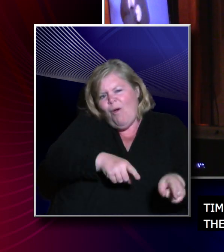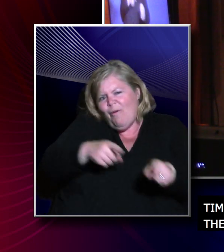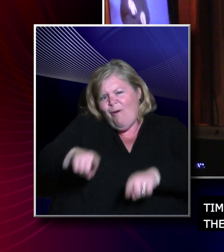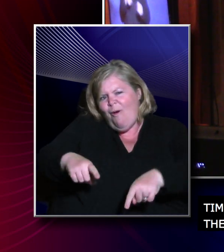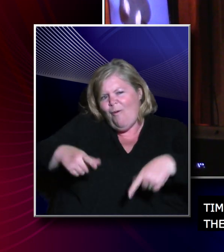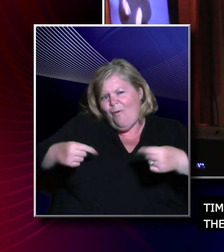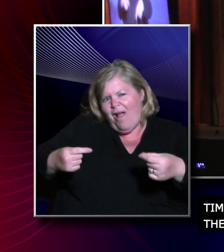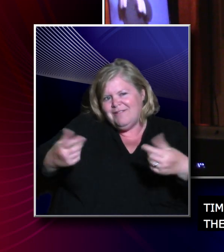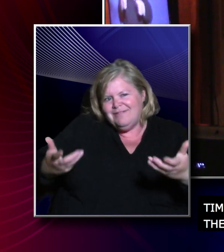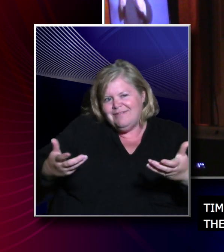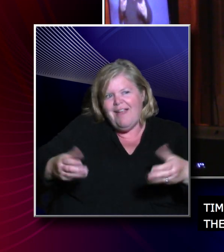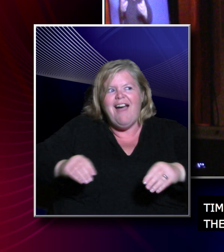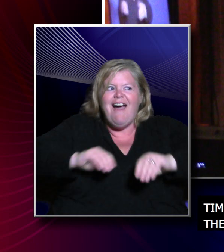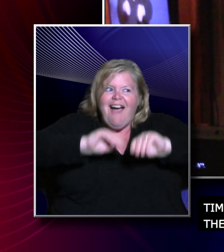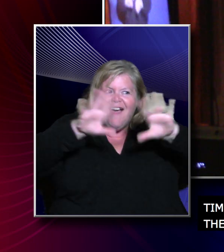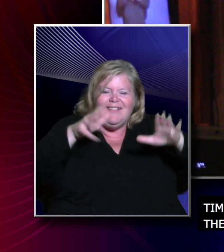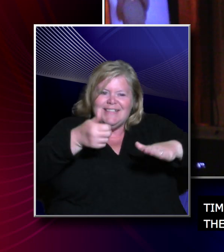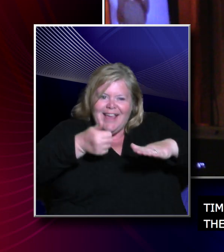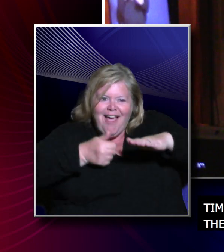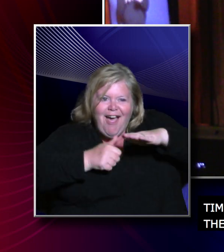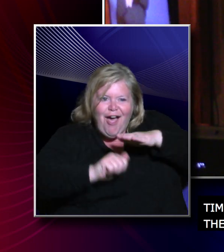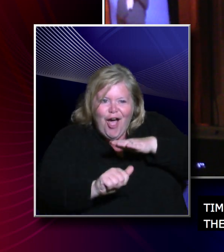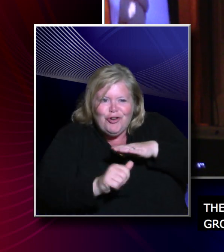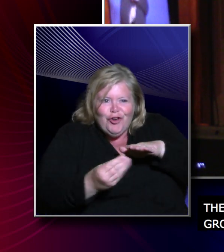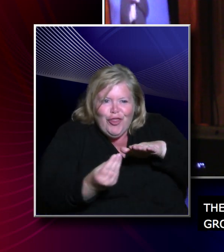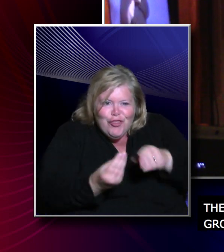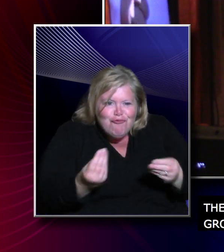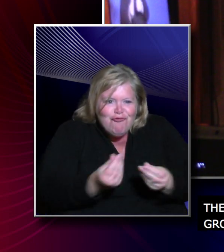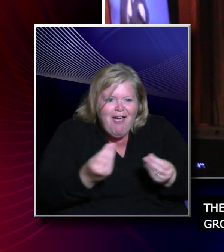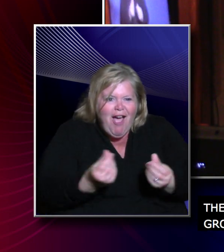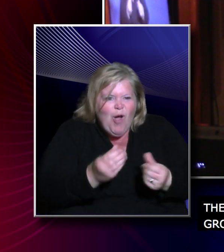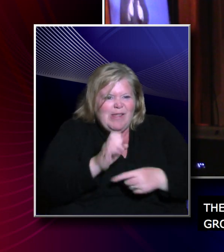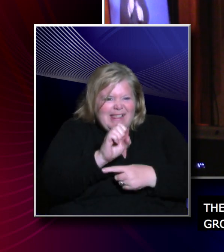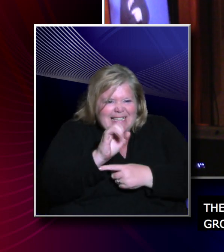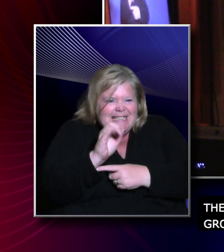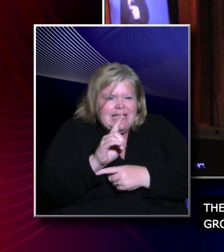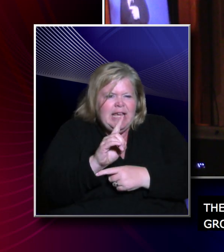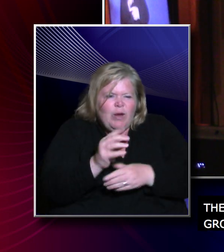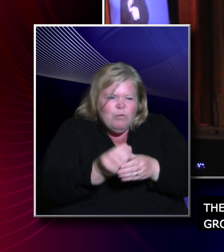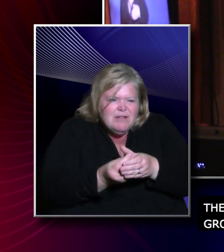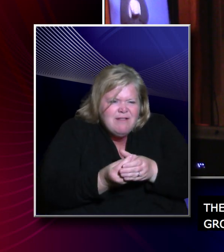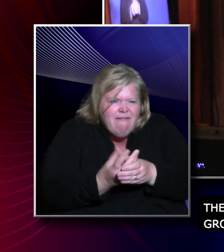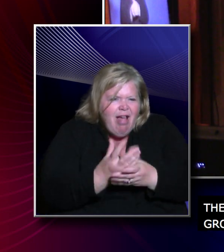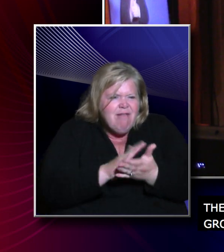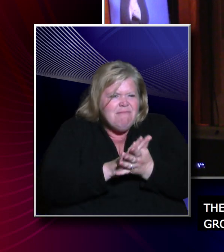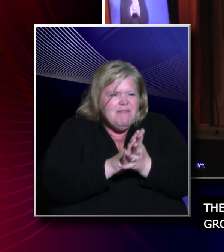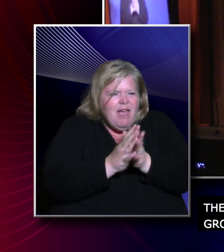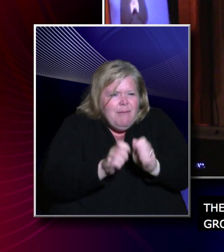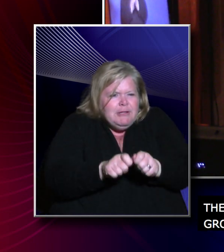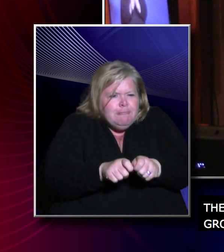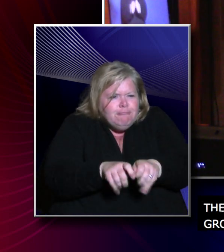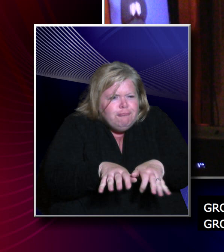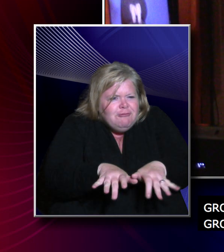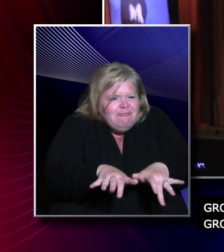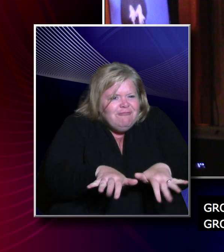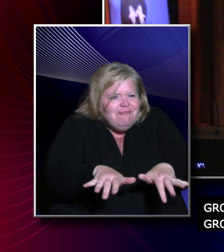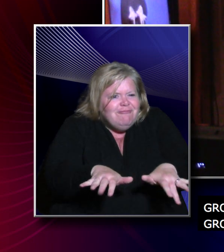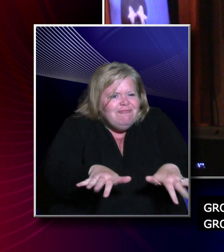Obviously, under the ground, the seed was developing and strengthening and growing